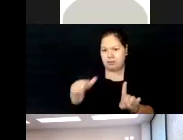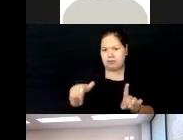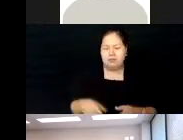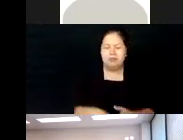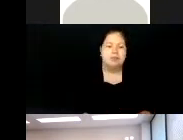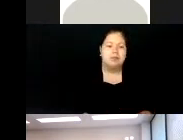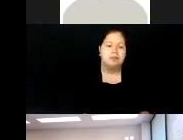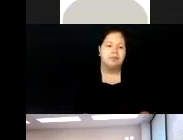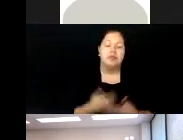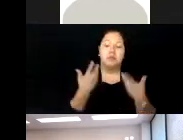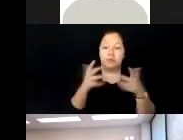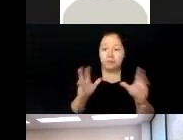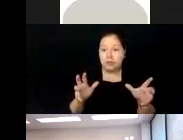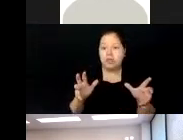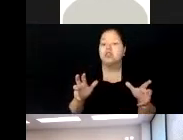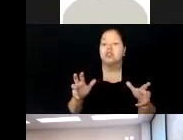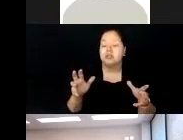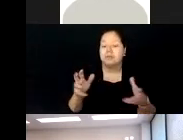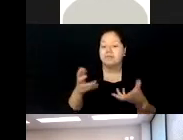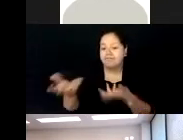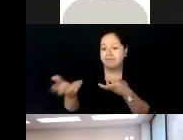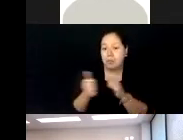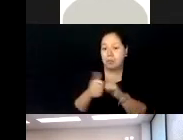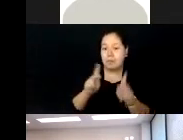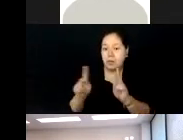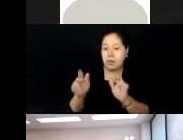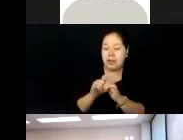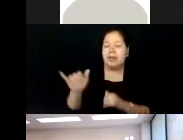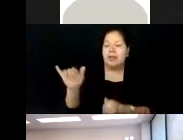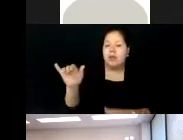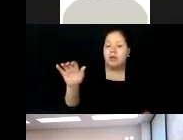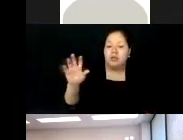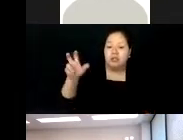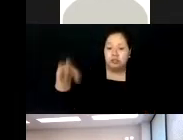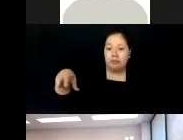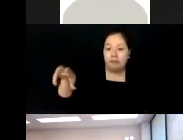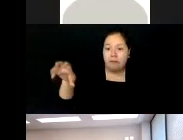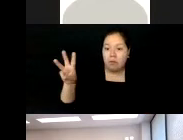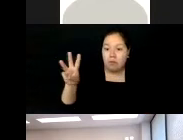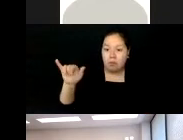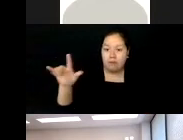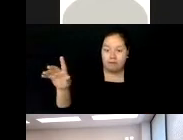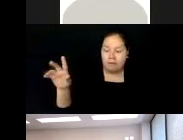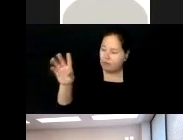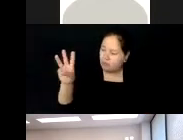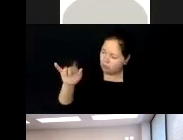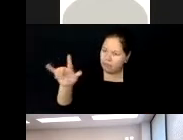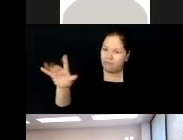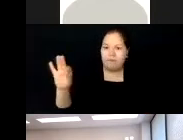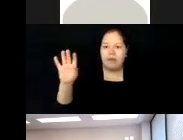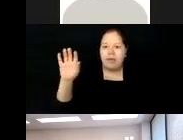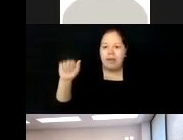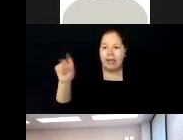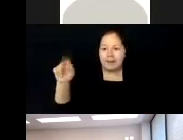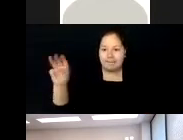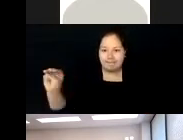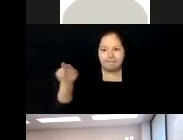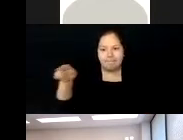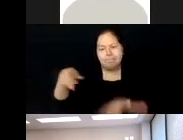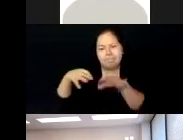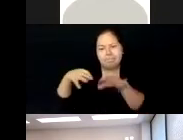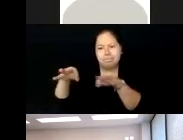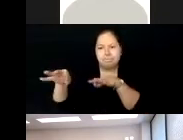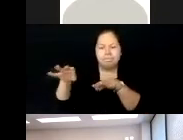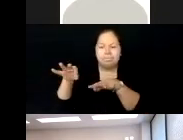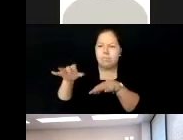have engaged folks like Chief Wilf Adam to speak to, who are the First Nations of